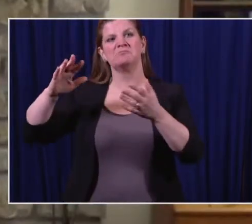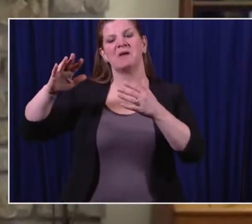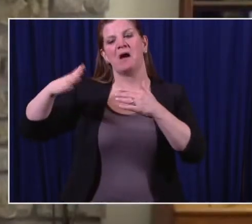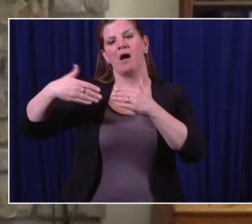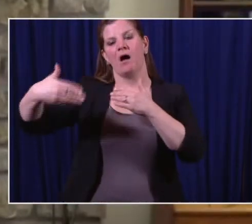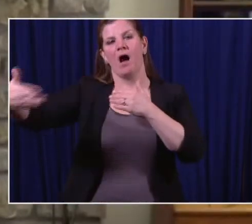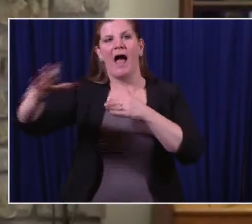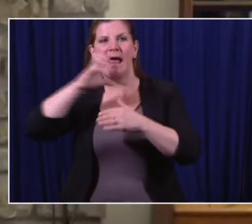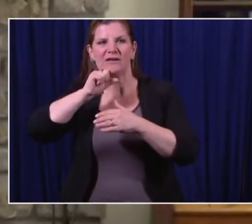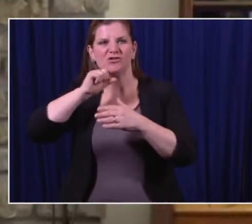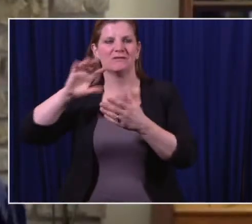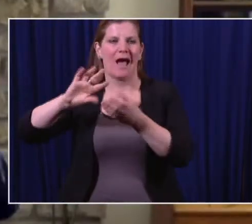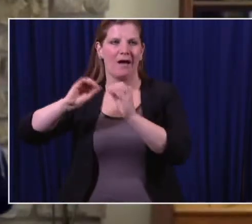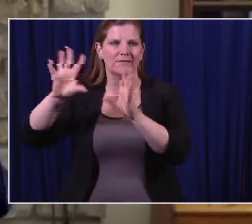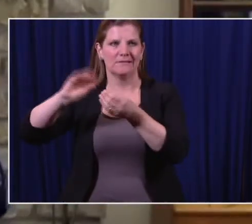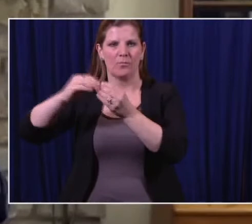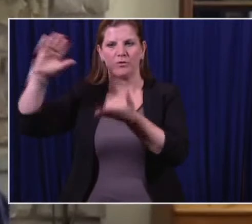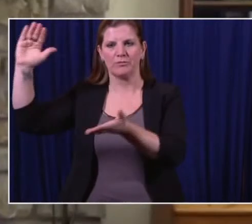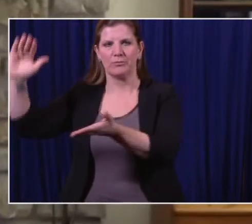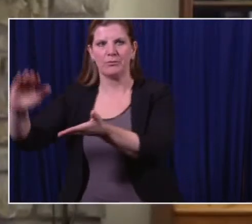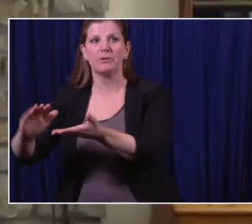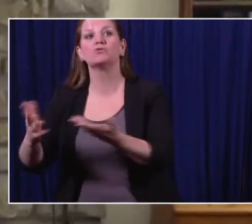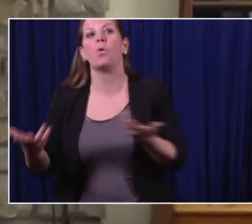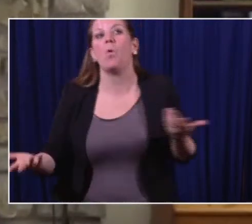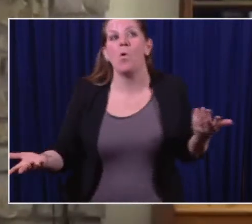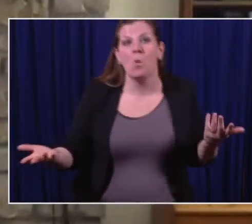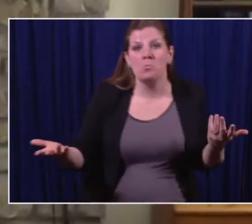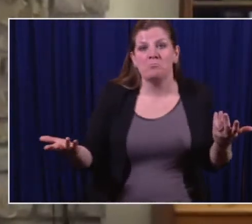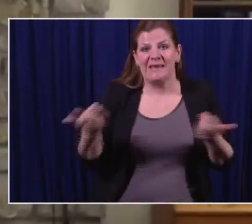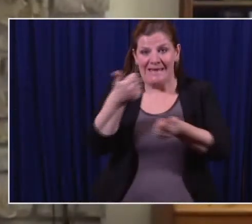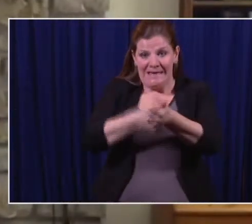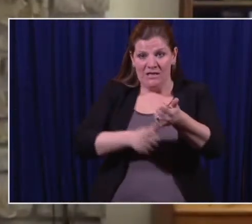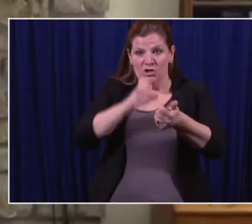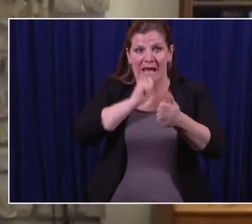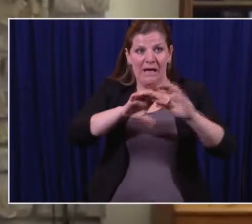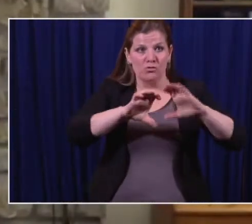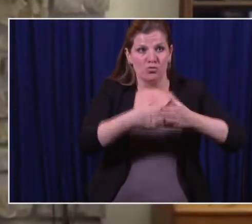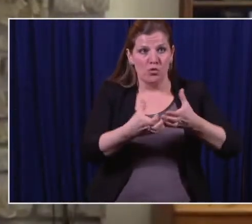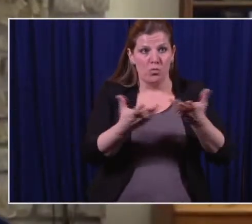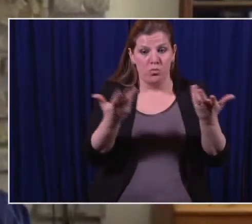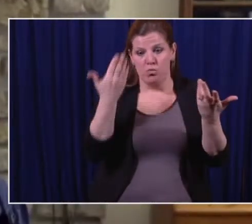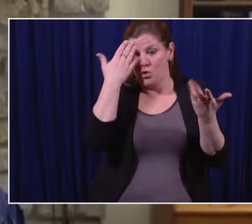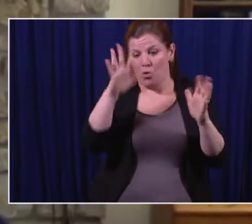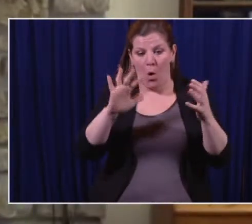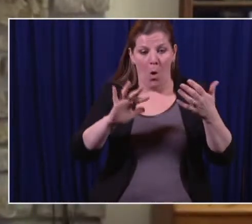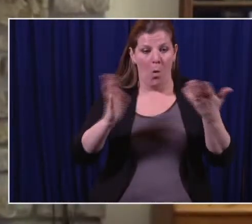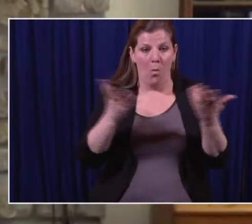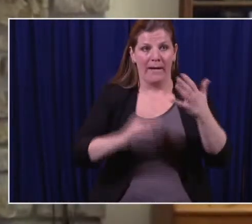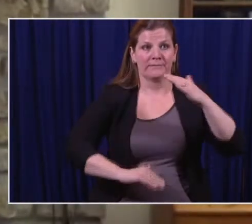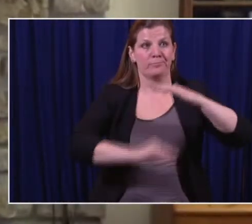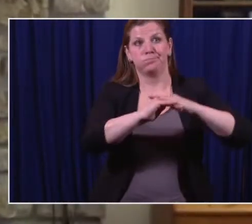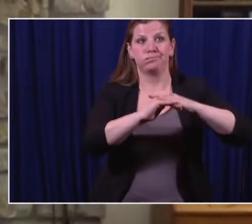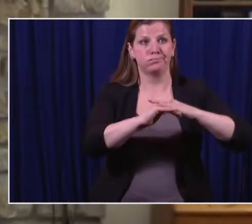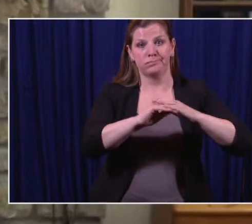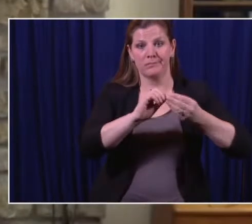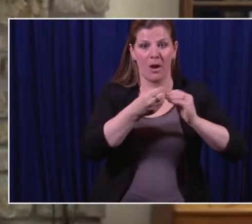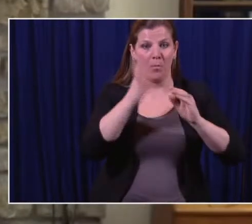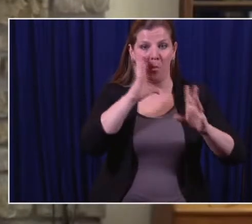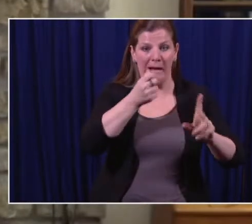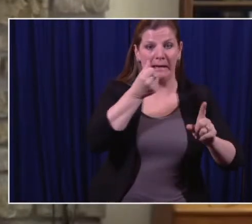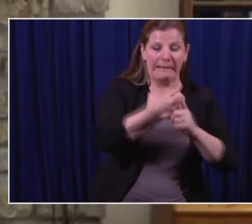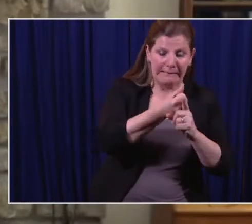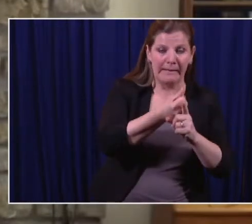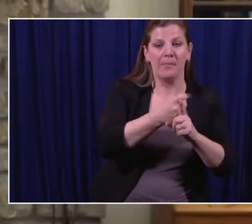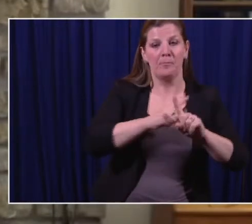know, frankly, how high we'll be able to get with each age group, but we know that we certainly still have demand